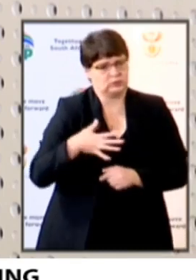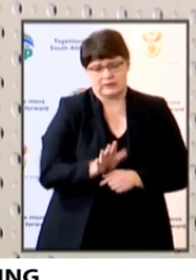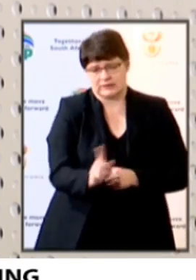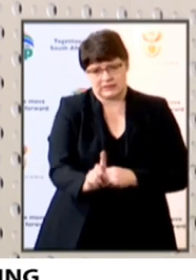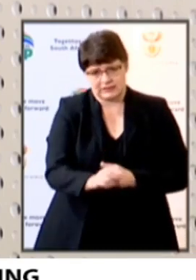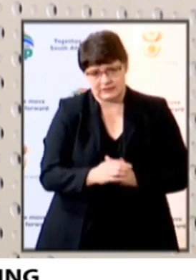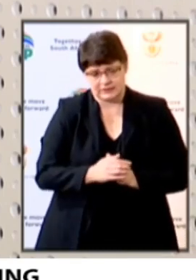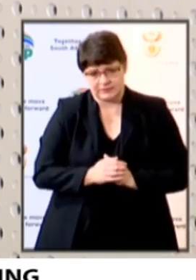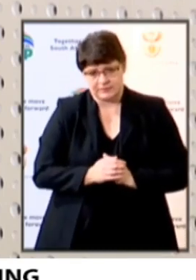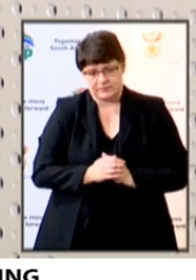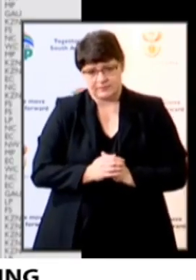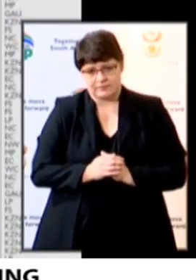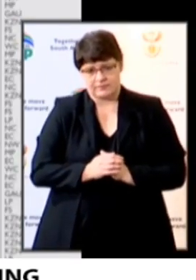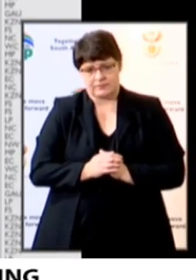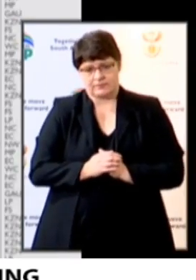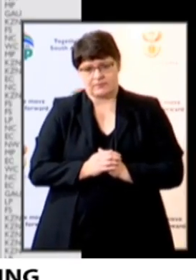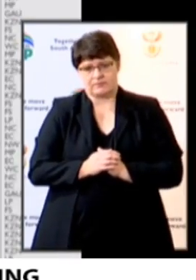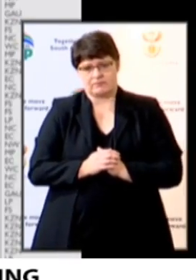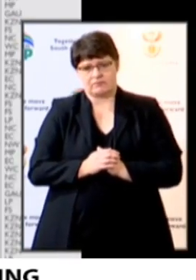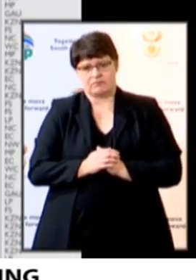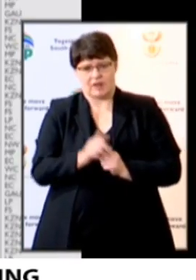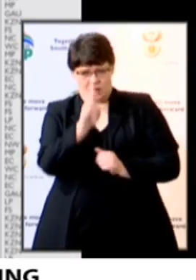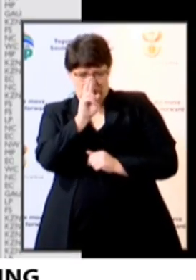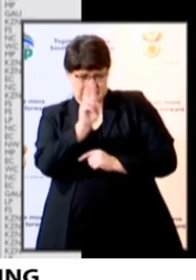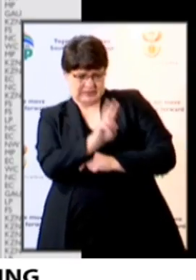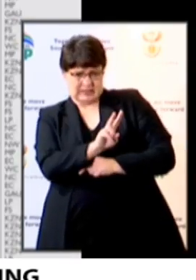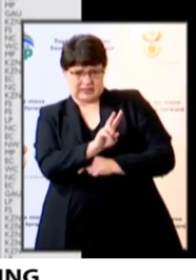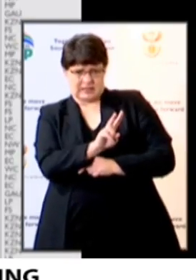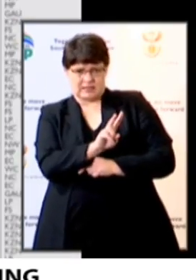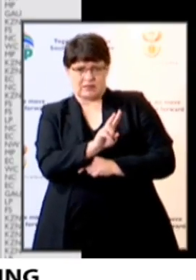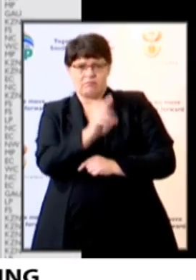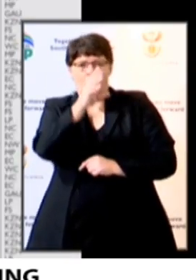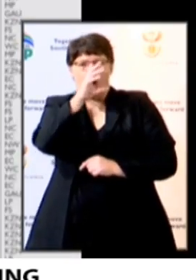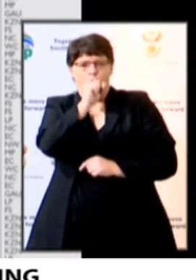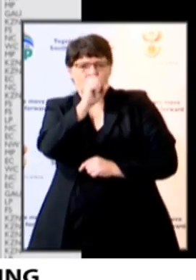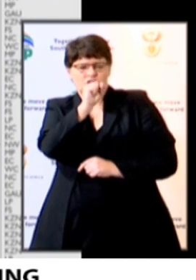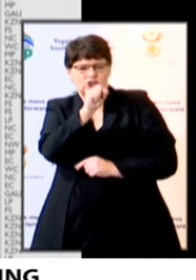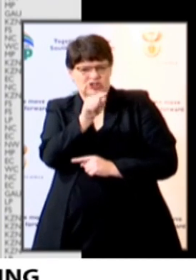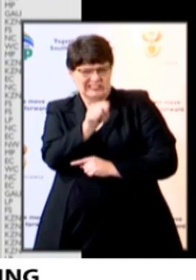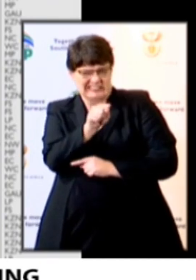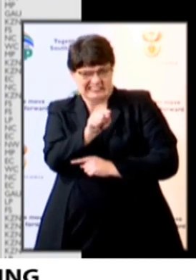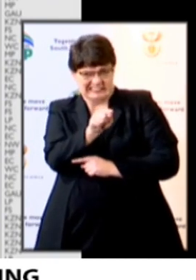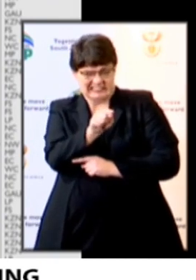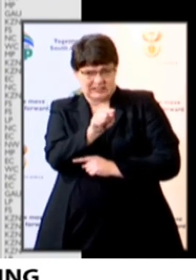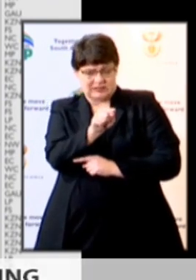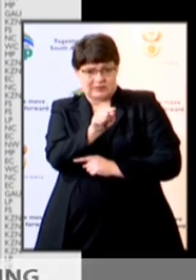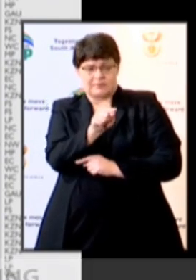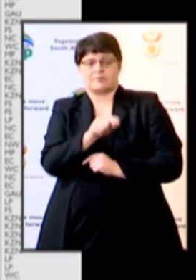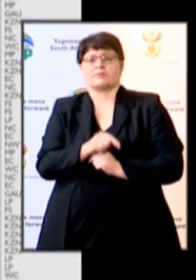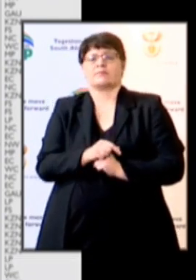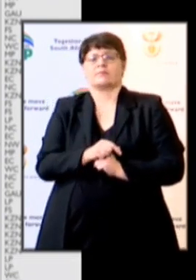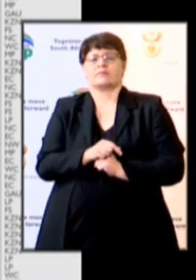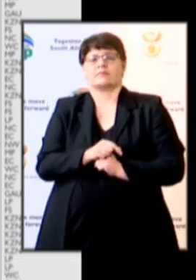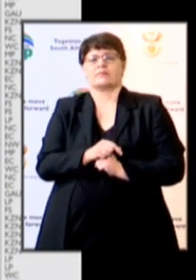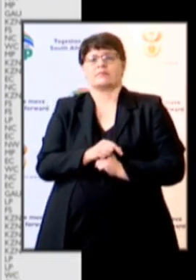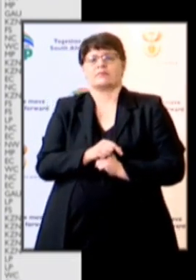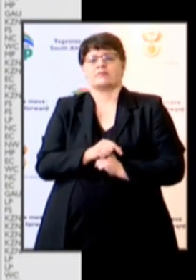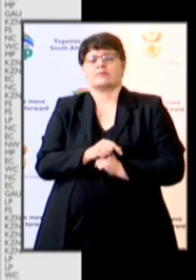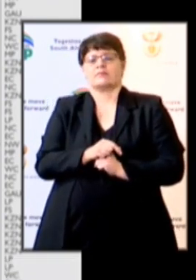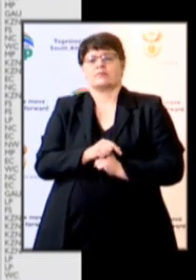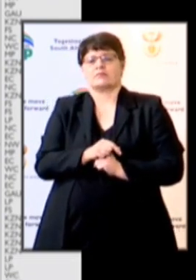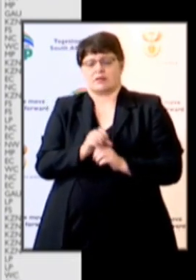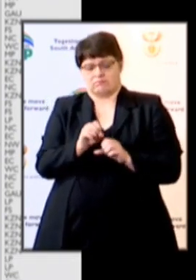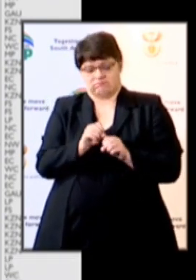So as you can see, the orange parts are also parts where the spread is